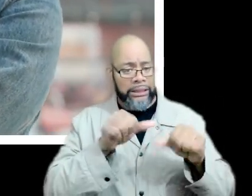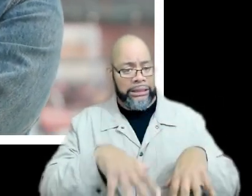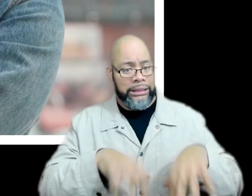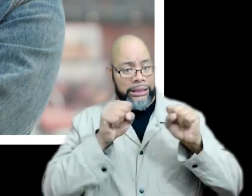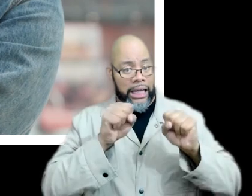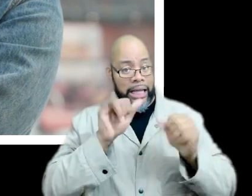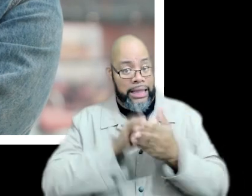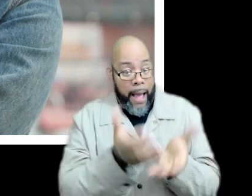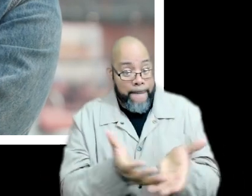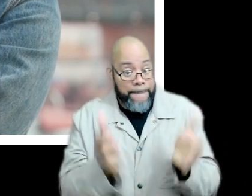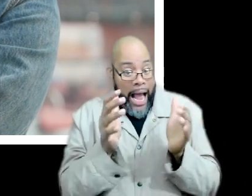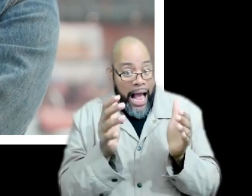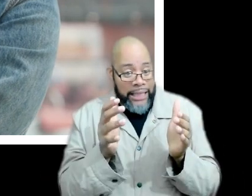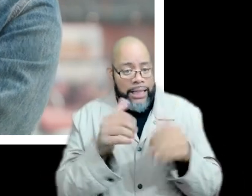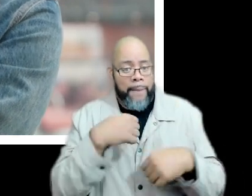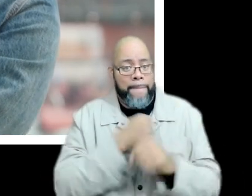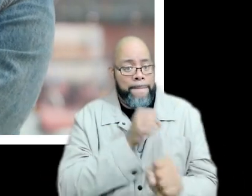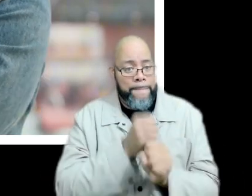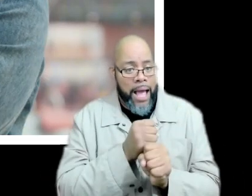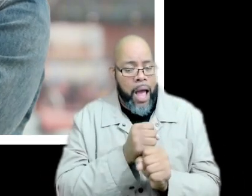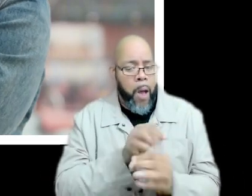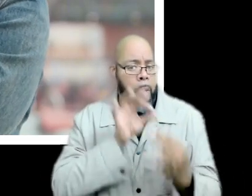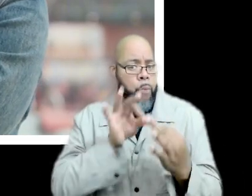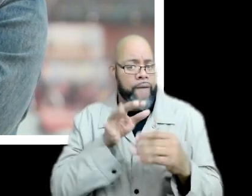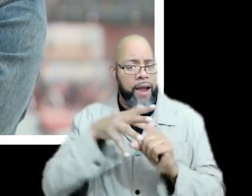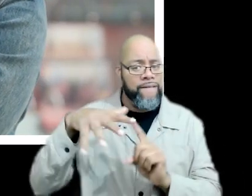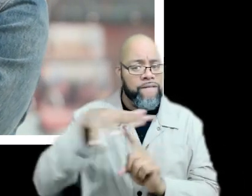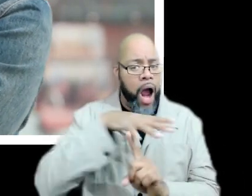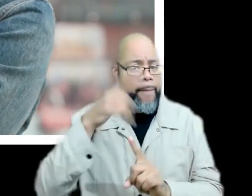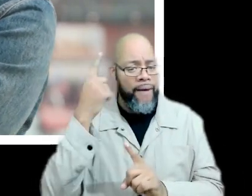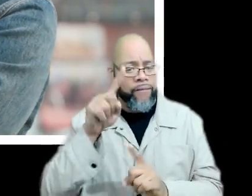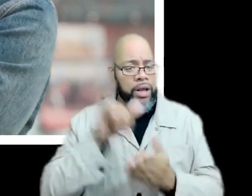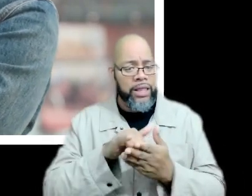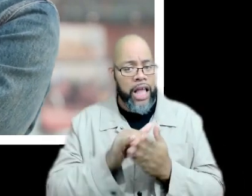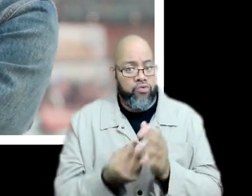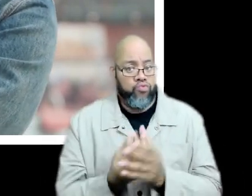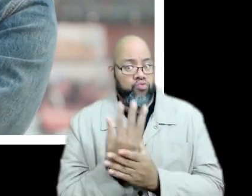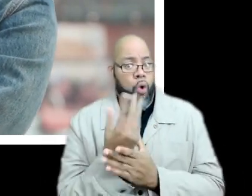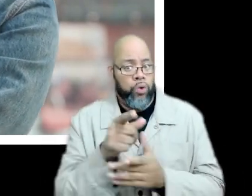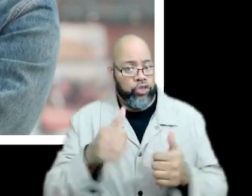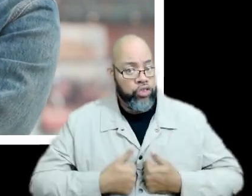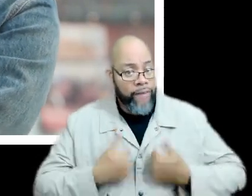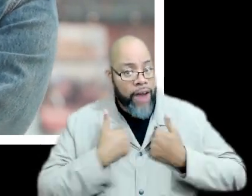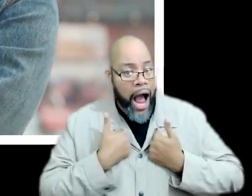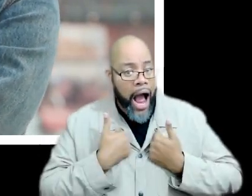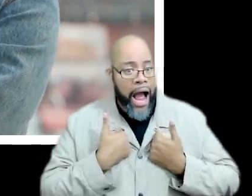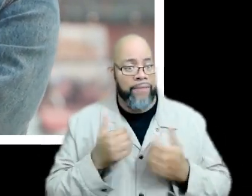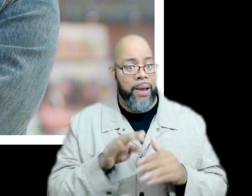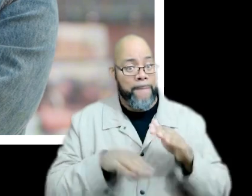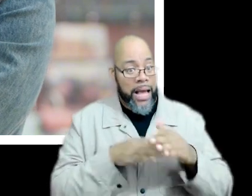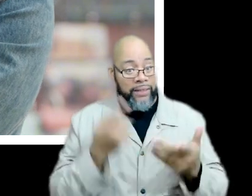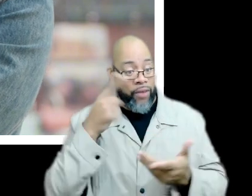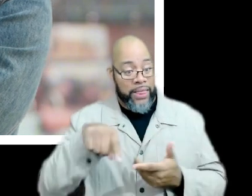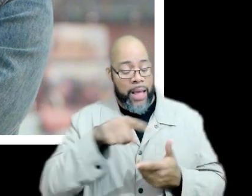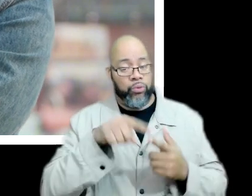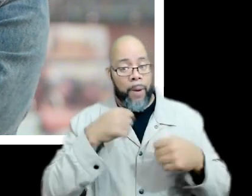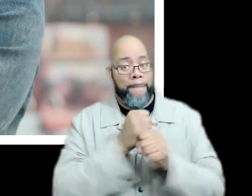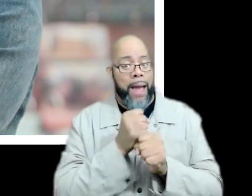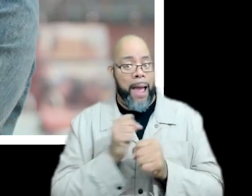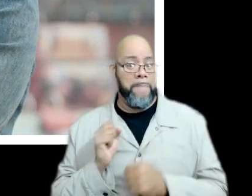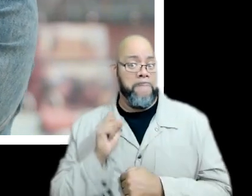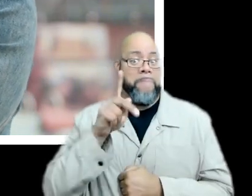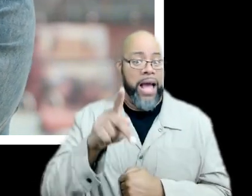are taking these baskets and just creating the perfect environment for these oysters to grow up, for them to survive, and basically for them to